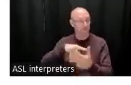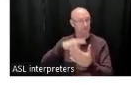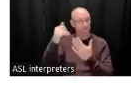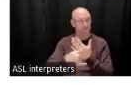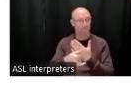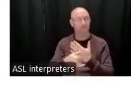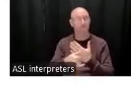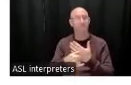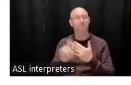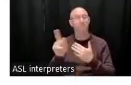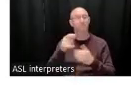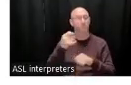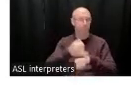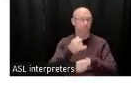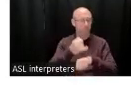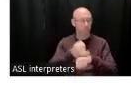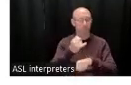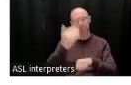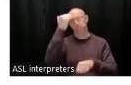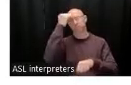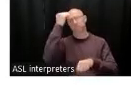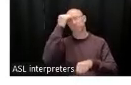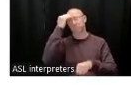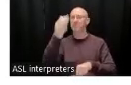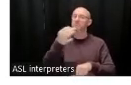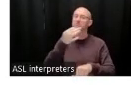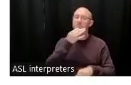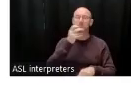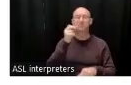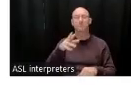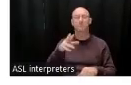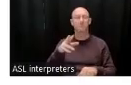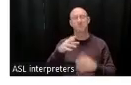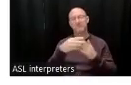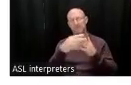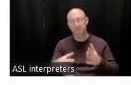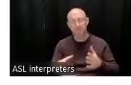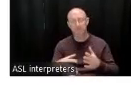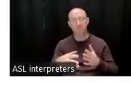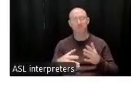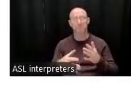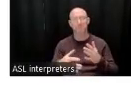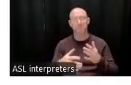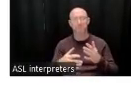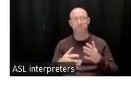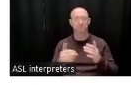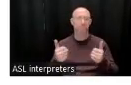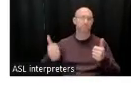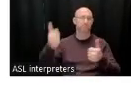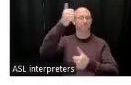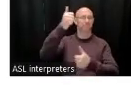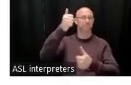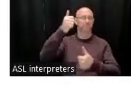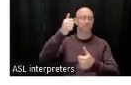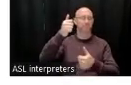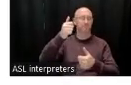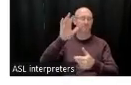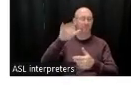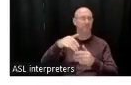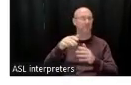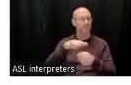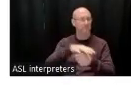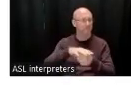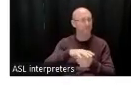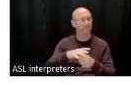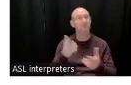where your institution is well known as an expert or as being a leader or at the forefront of a certain area.